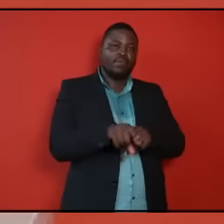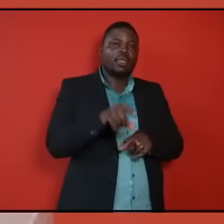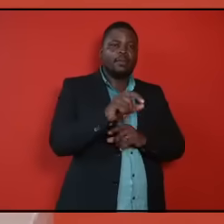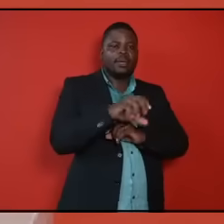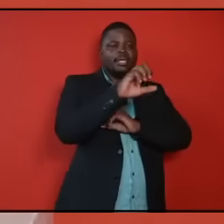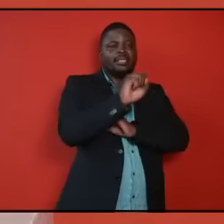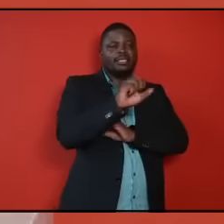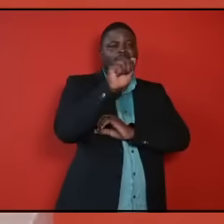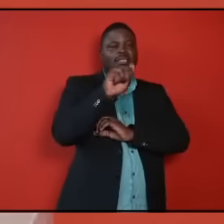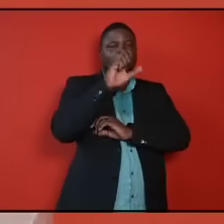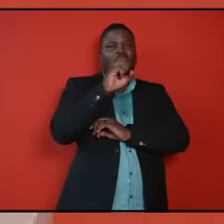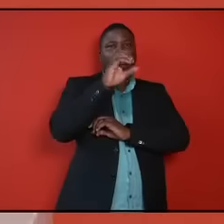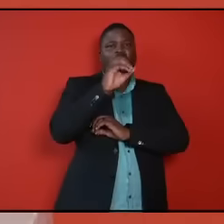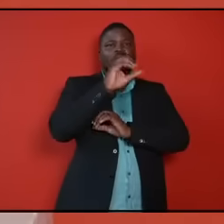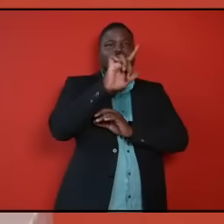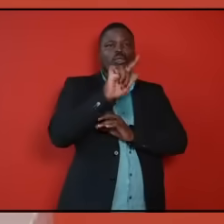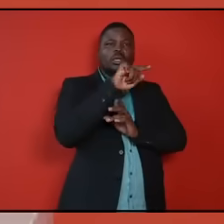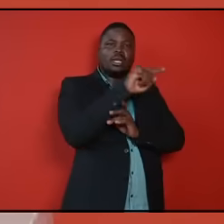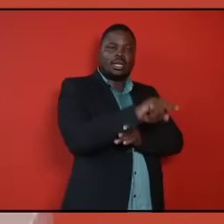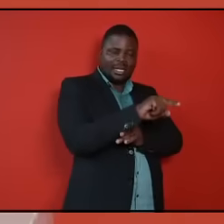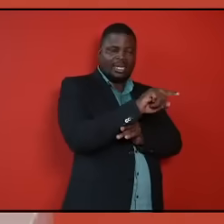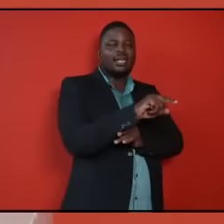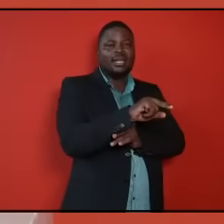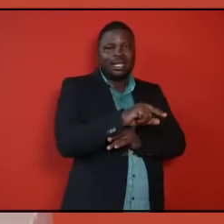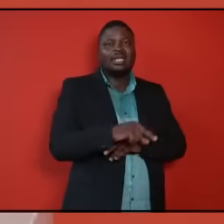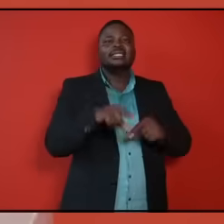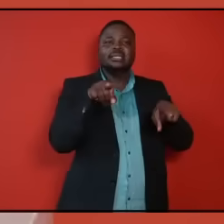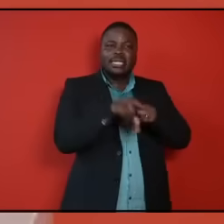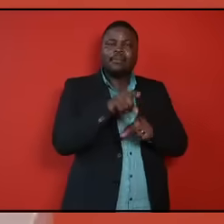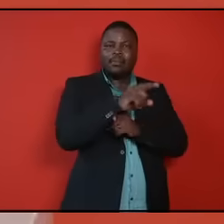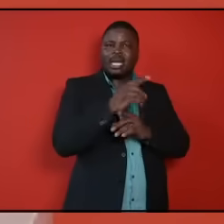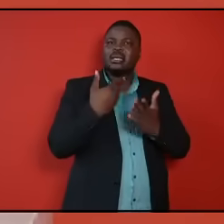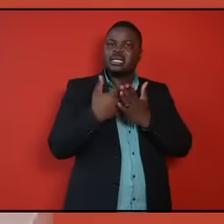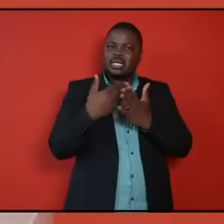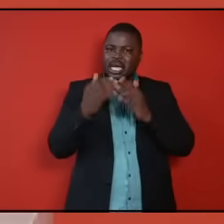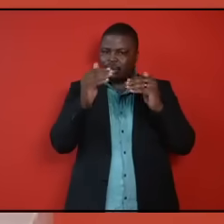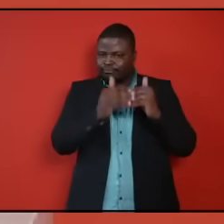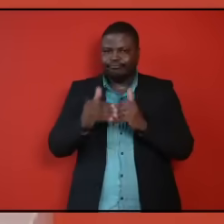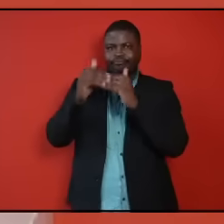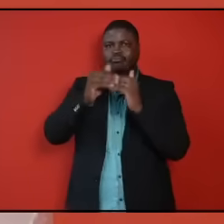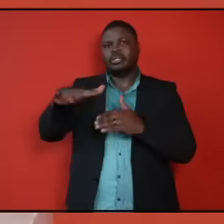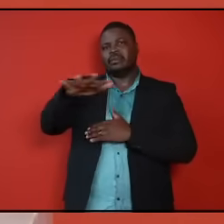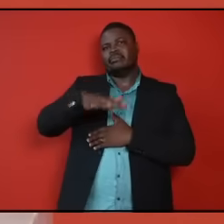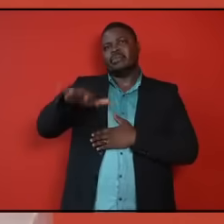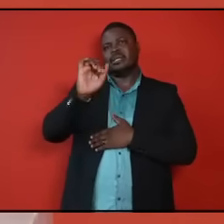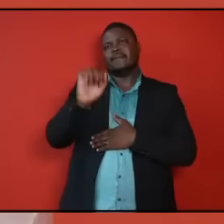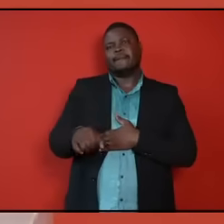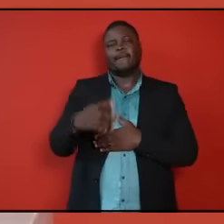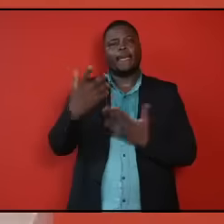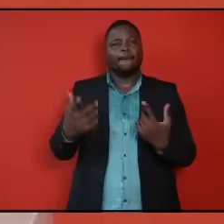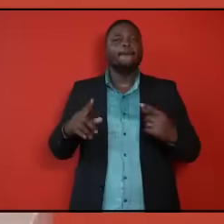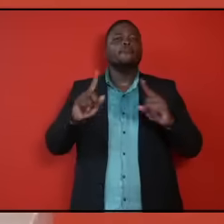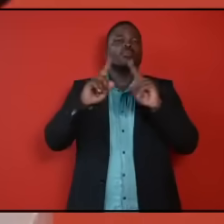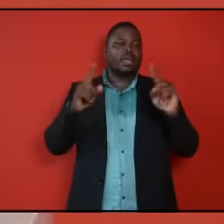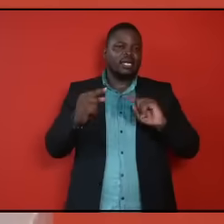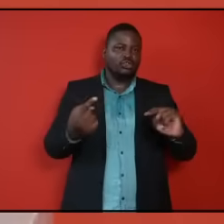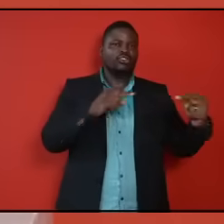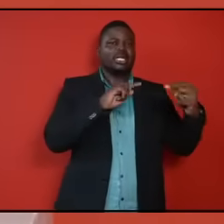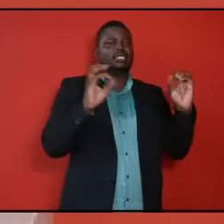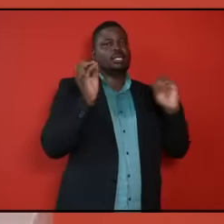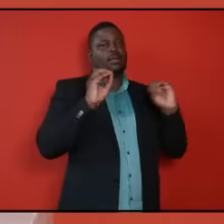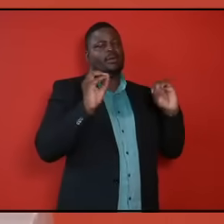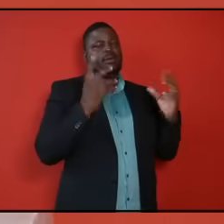not developing it? No one is challenging them there. Everybody has been co-opted. For sure, some of them got tenders to supply